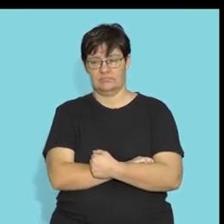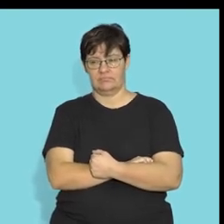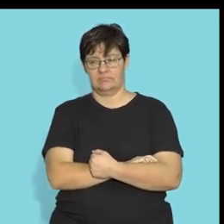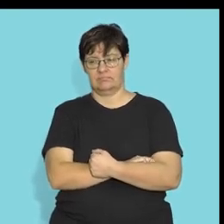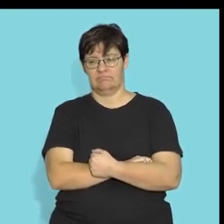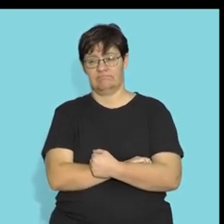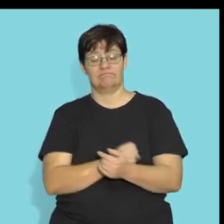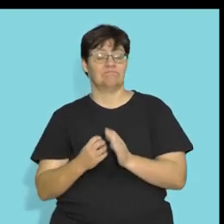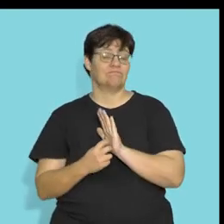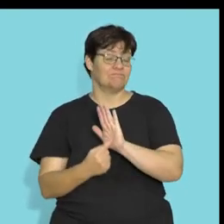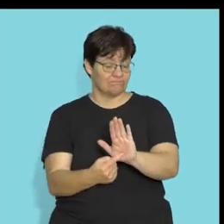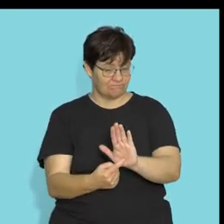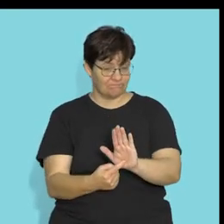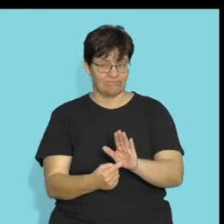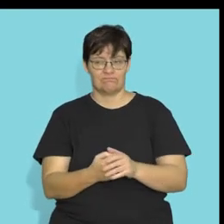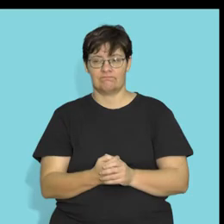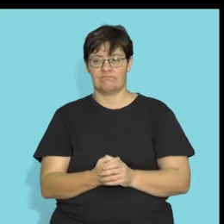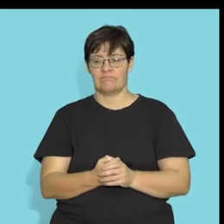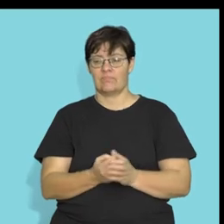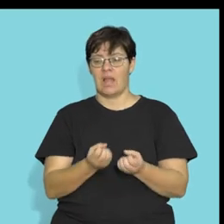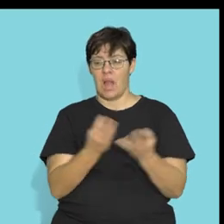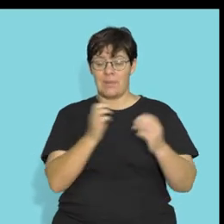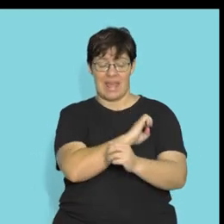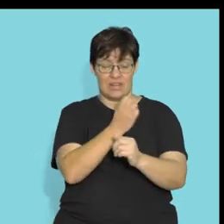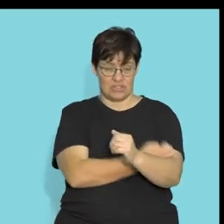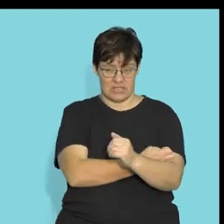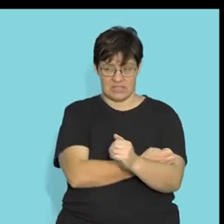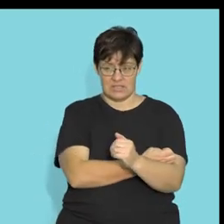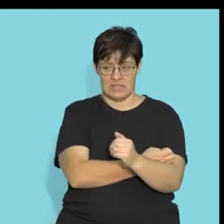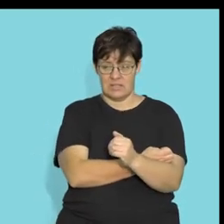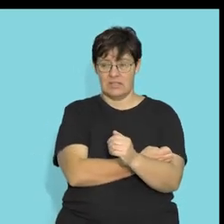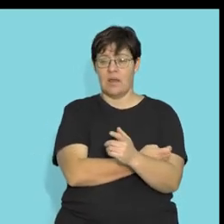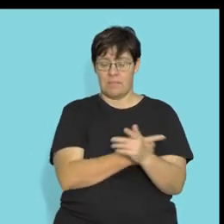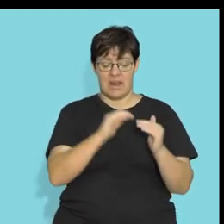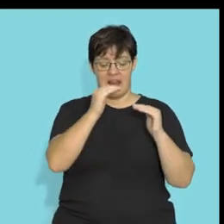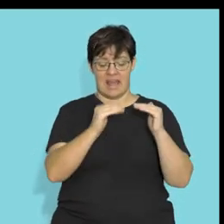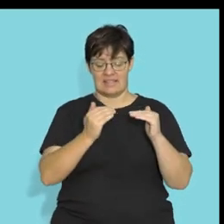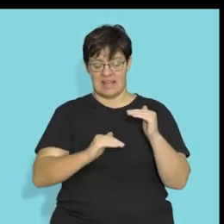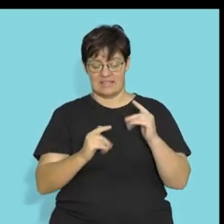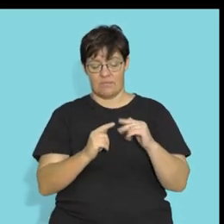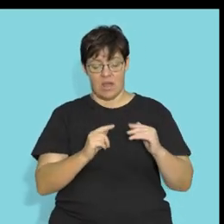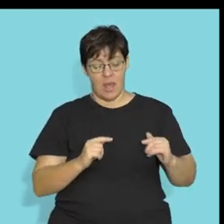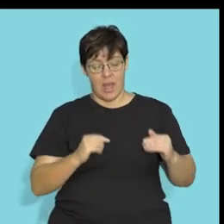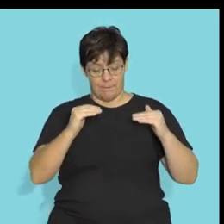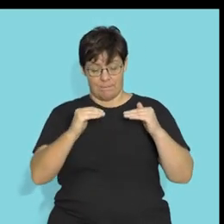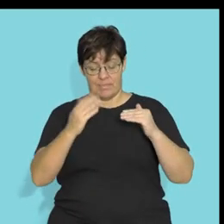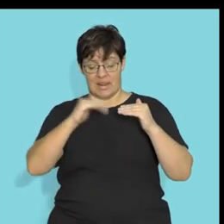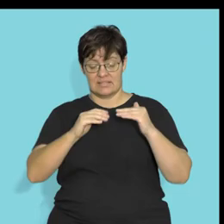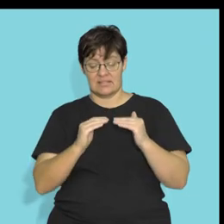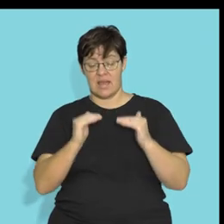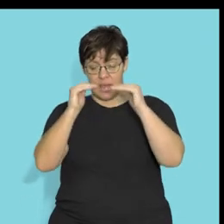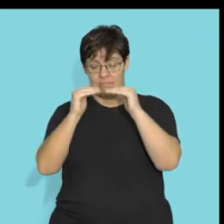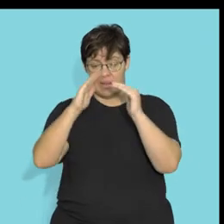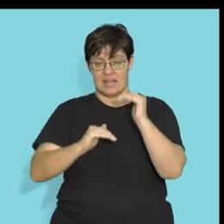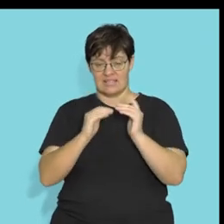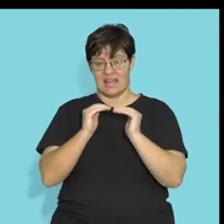Again, another illustration that shows you how the amount of energy, again, decreases as we move up from one trophic